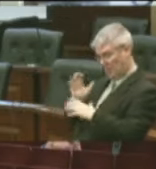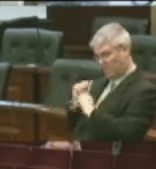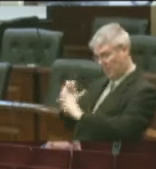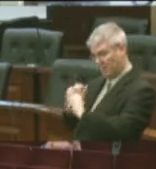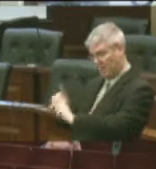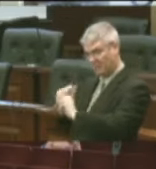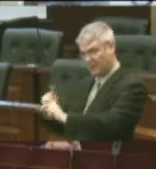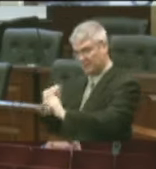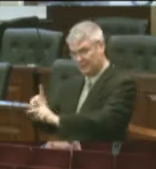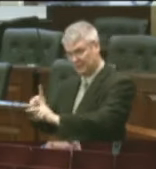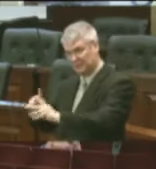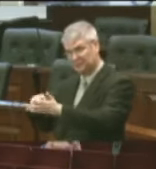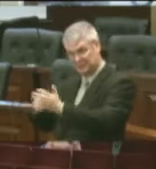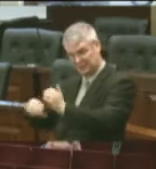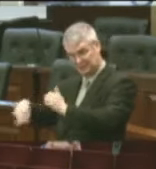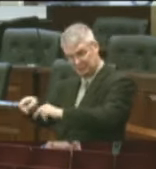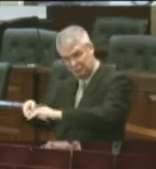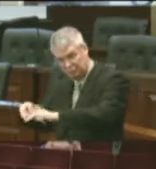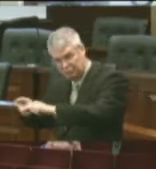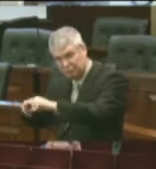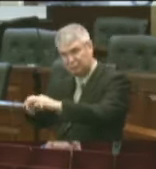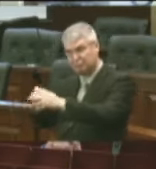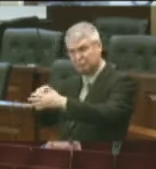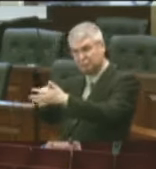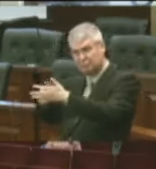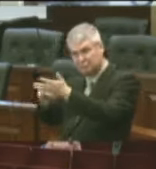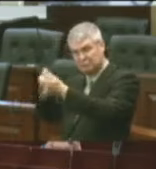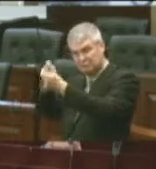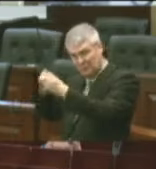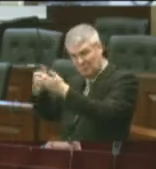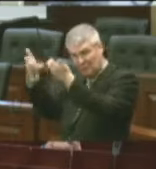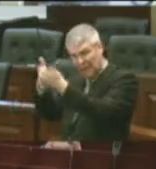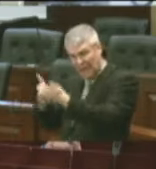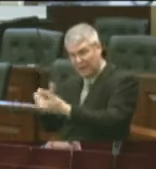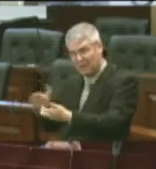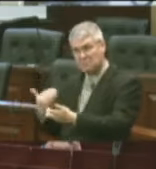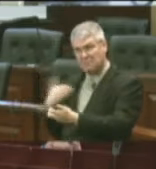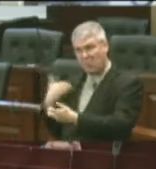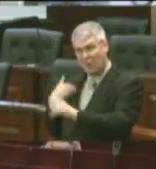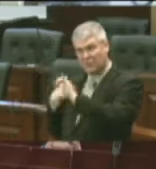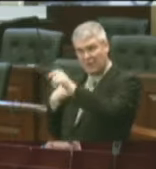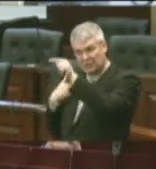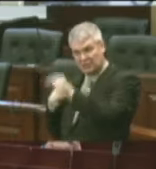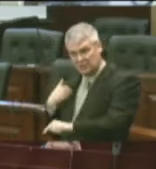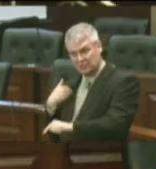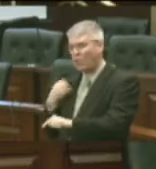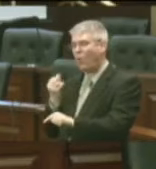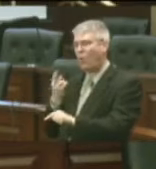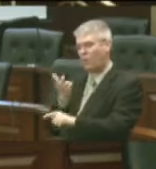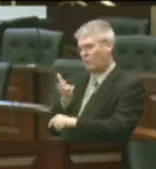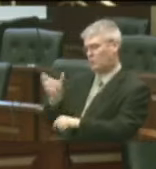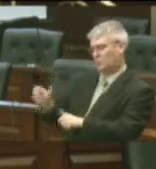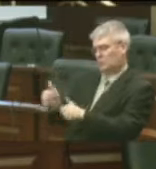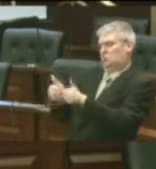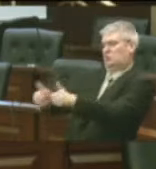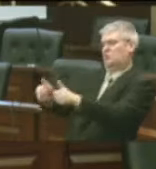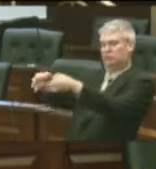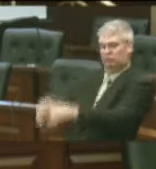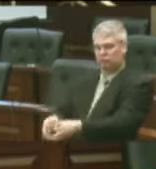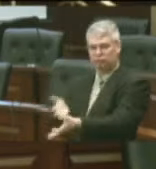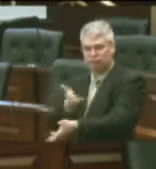do these dollars go to school districts and charters for them to figure out how to spend it? What's the mechanics of how this Well, the mechanics are we still have to comply with